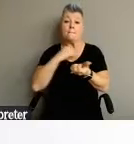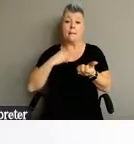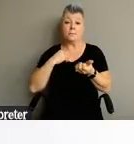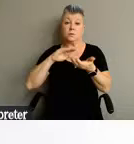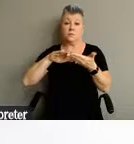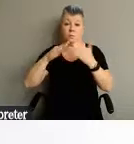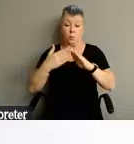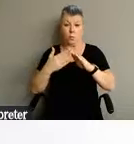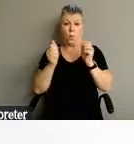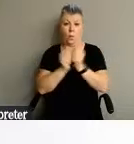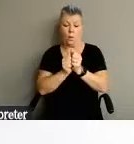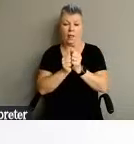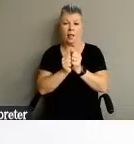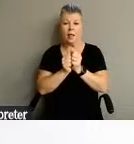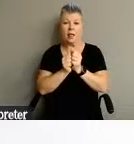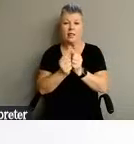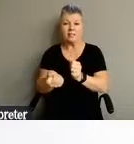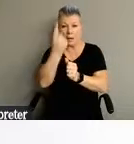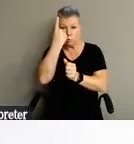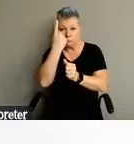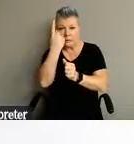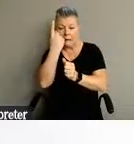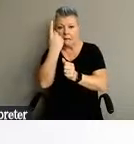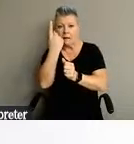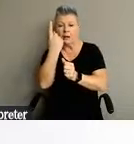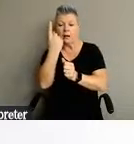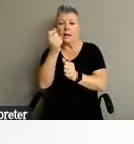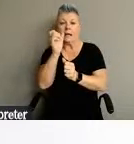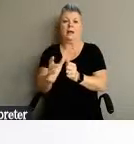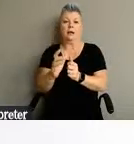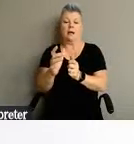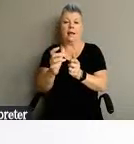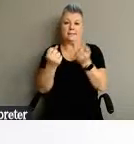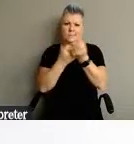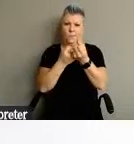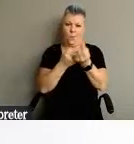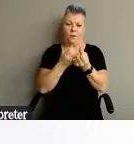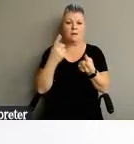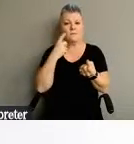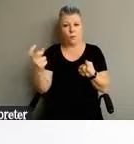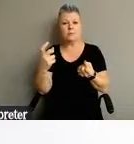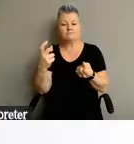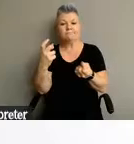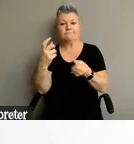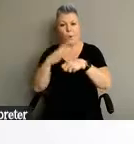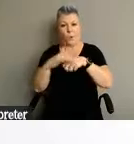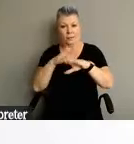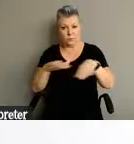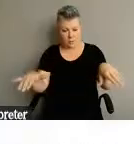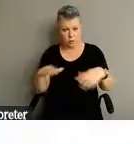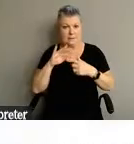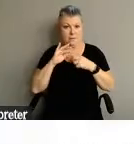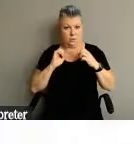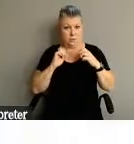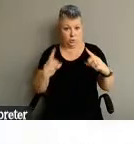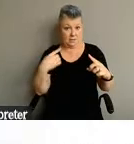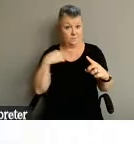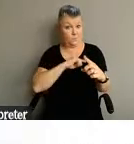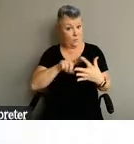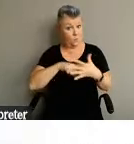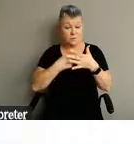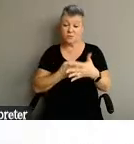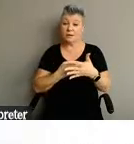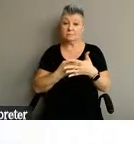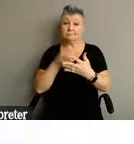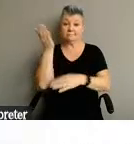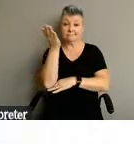with insight in the area of early childhood special education. We will get started with our presentation for